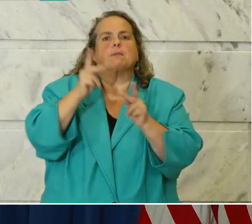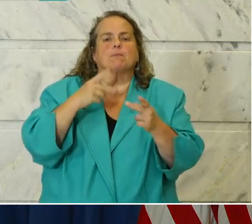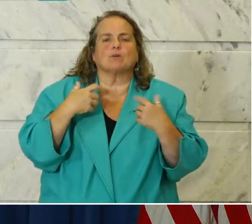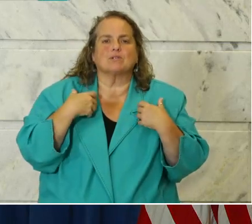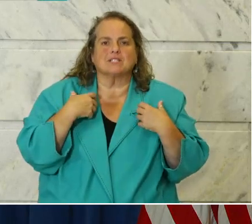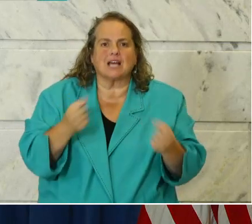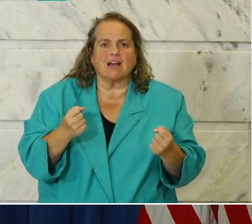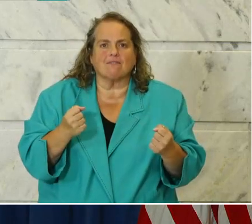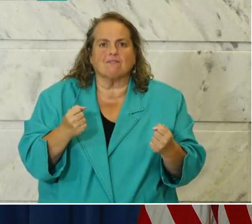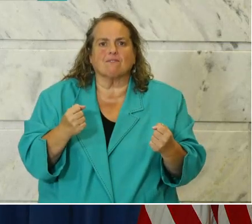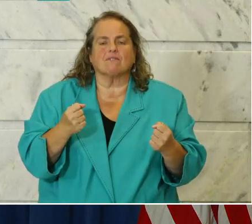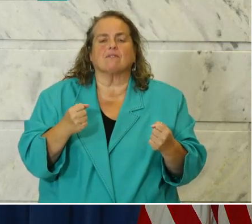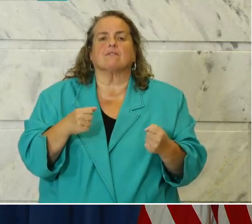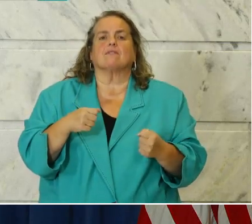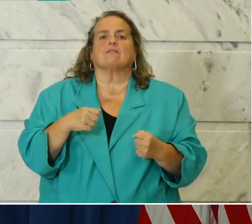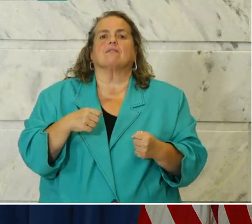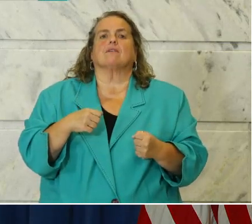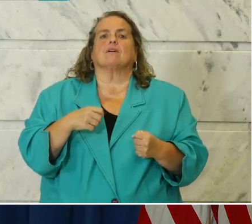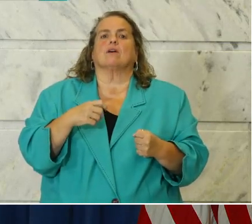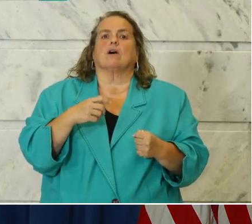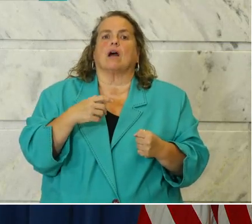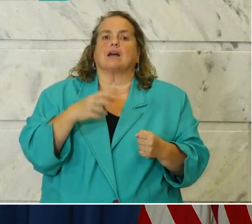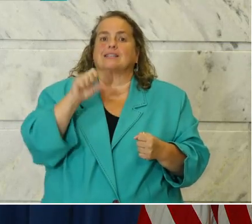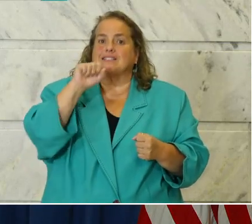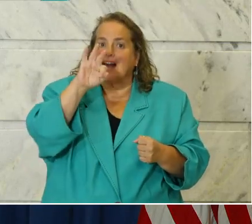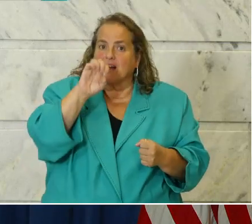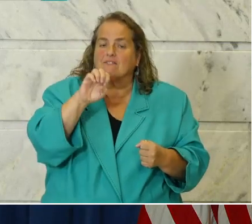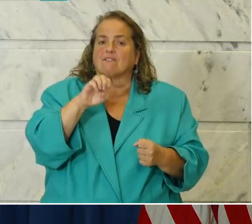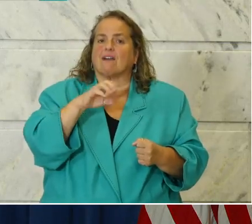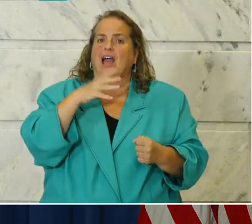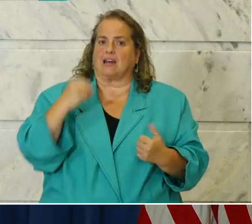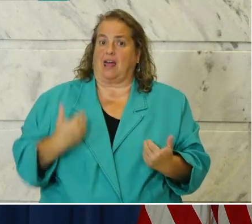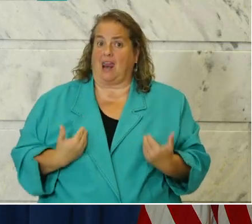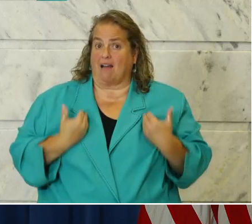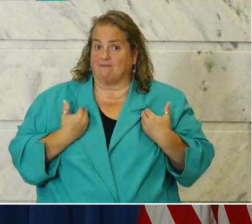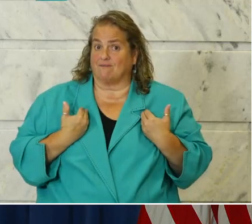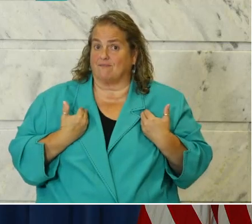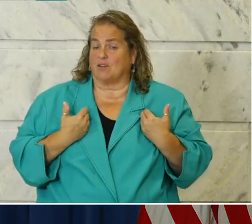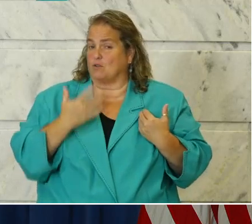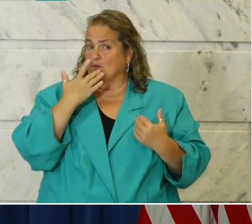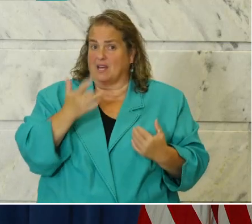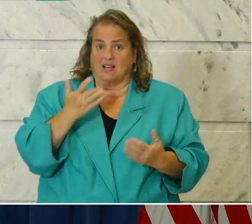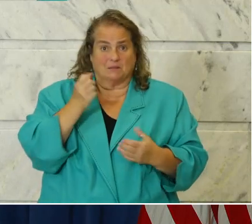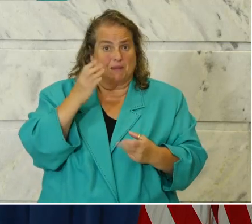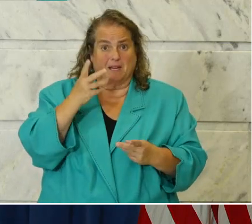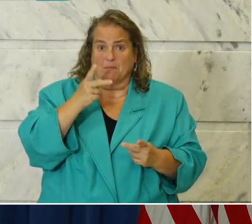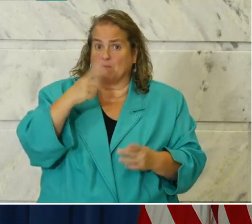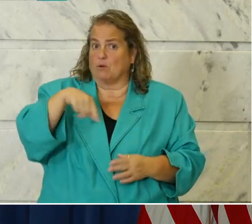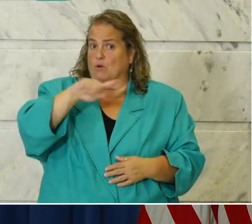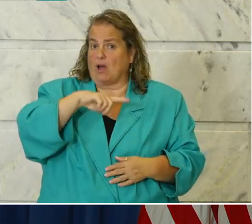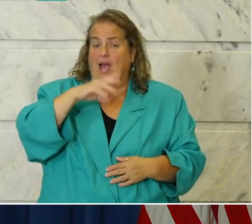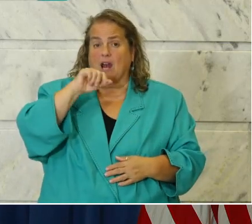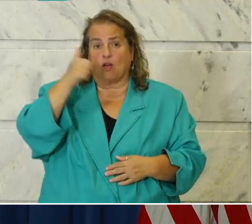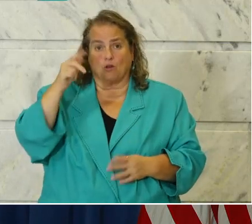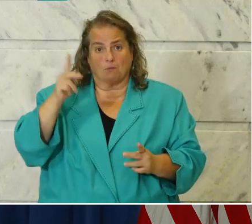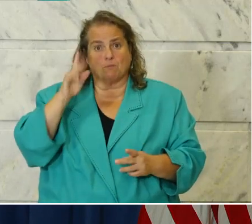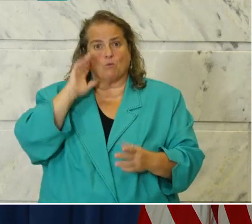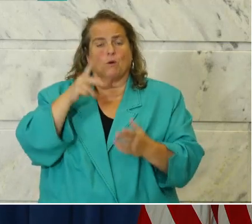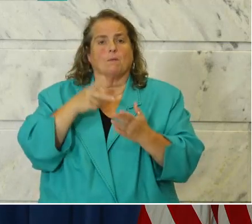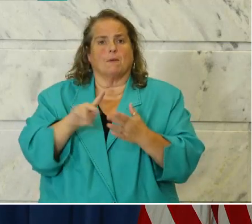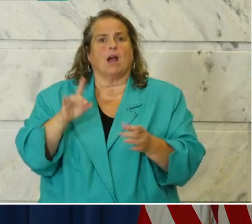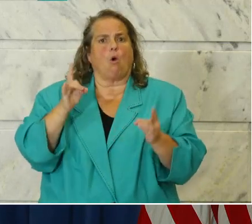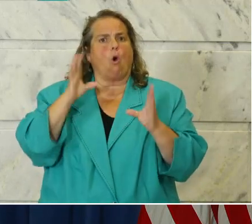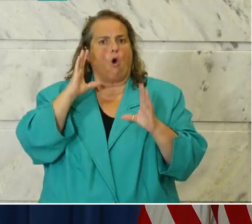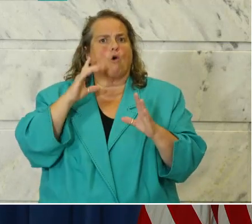and alive, because for the people most vulnerable in society, they have paid, some of them, and others will pay a steep price